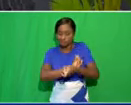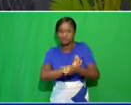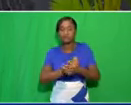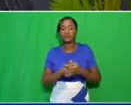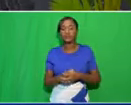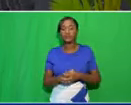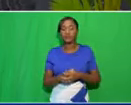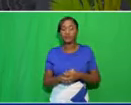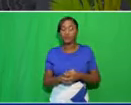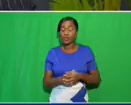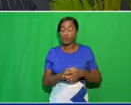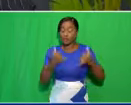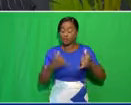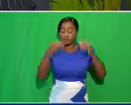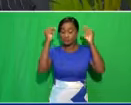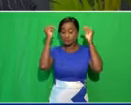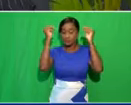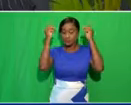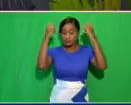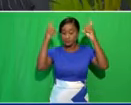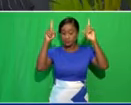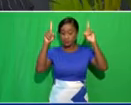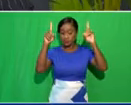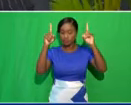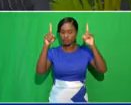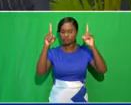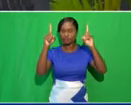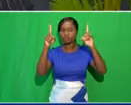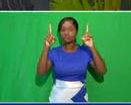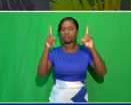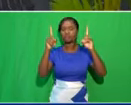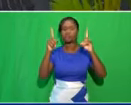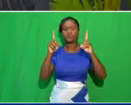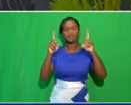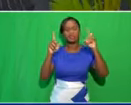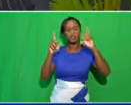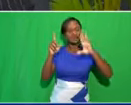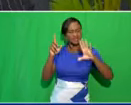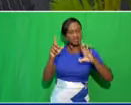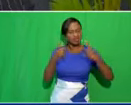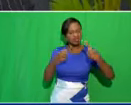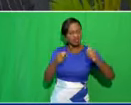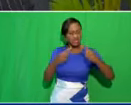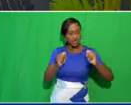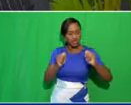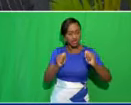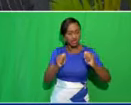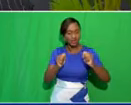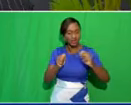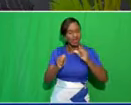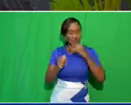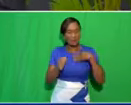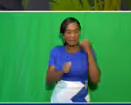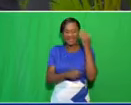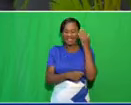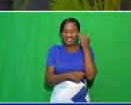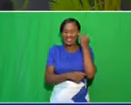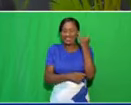the ministry, they have experimented with it. I'm not going to say it was my idea,